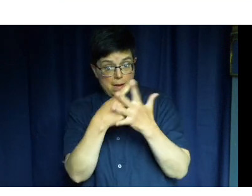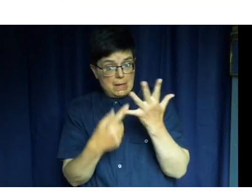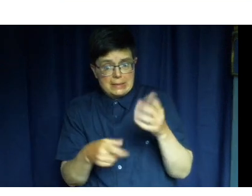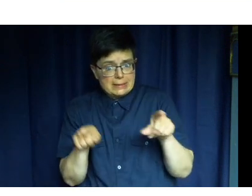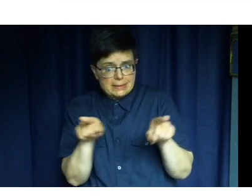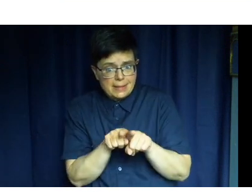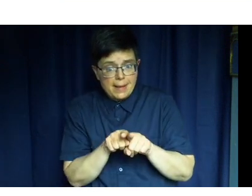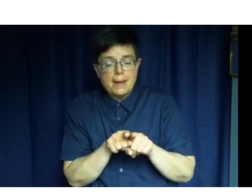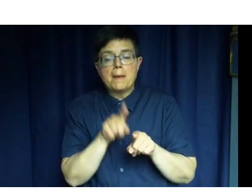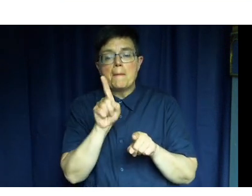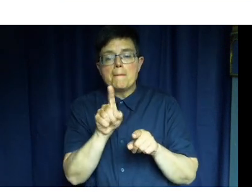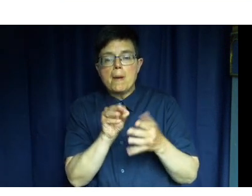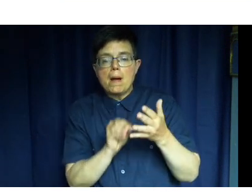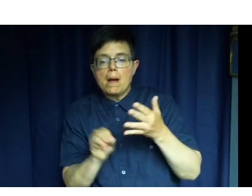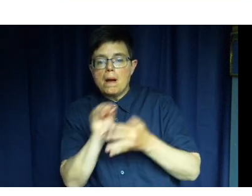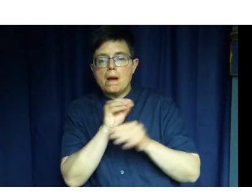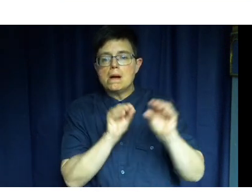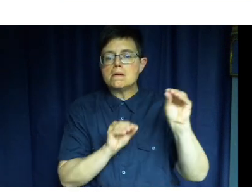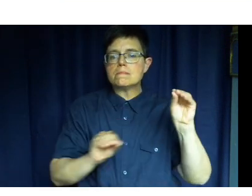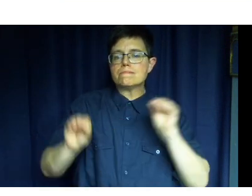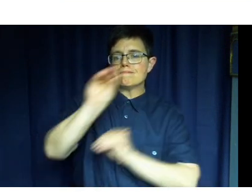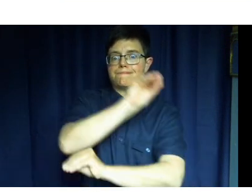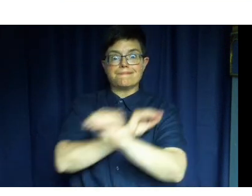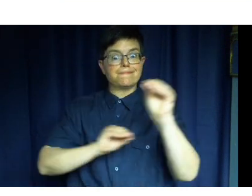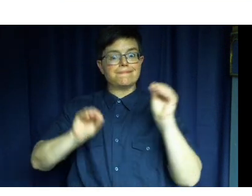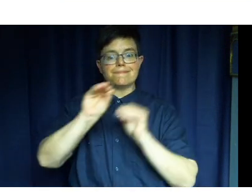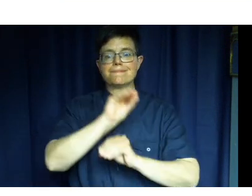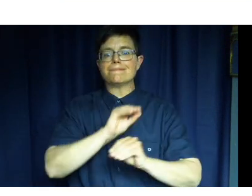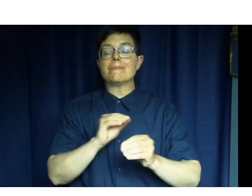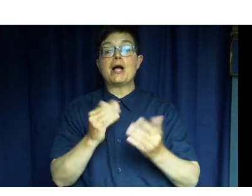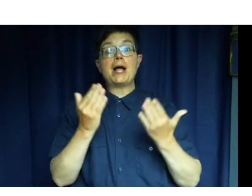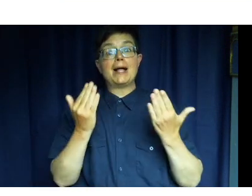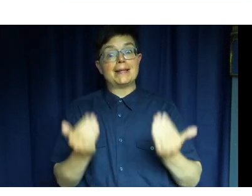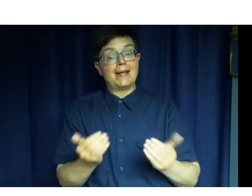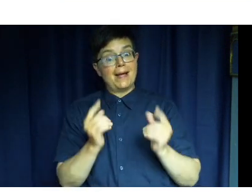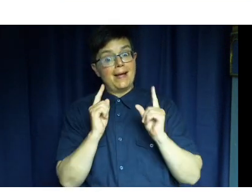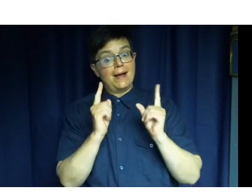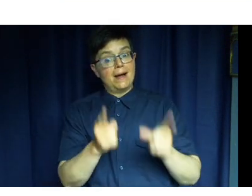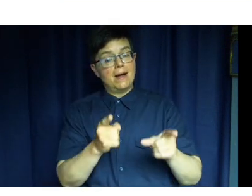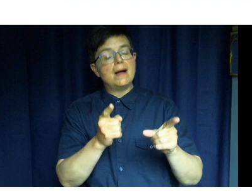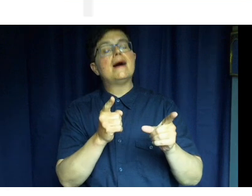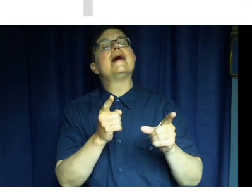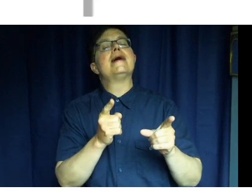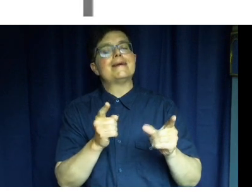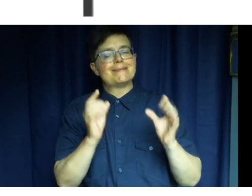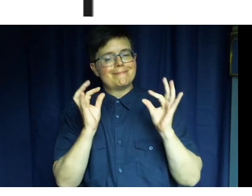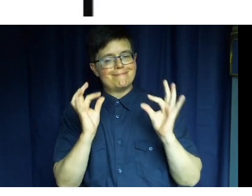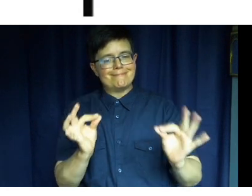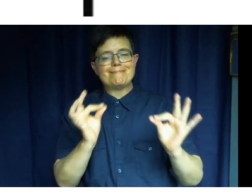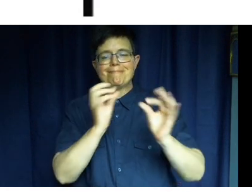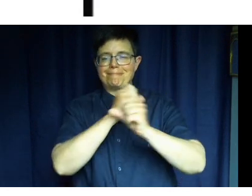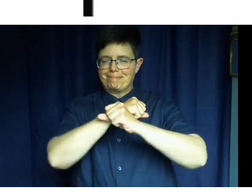The pieces are still exactly the same, but now